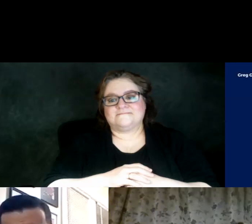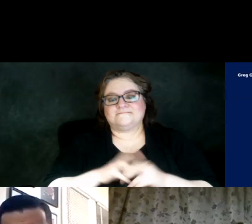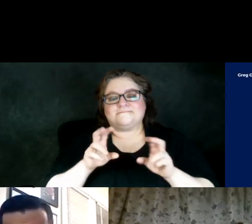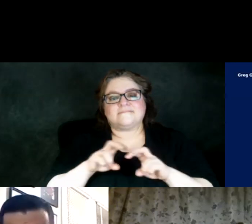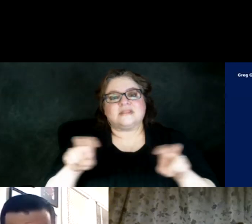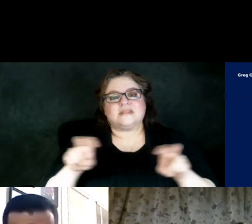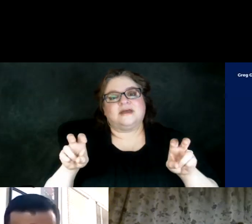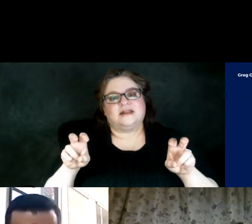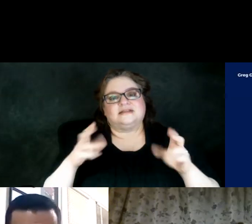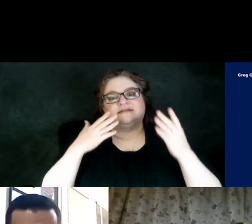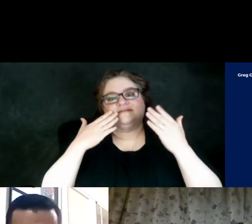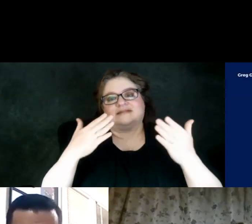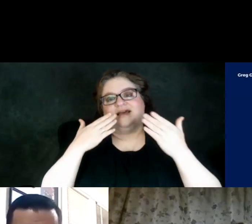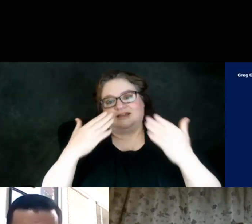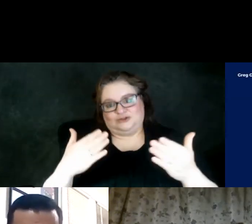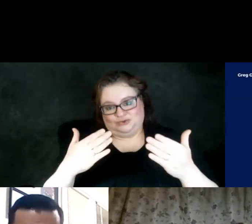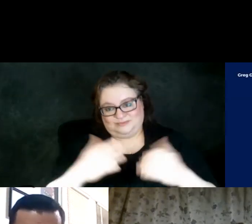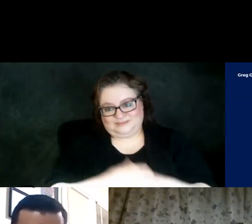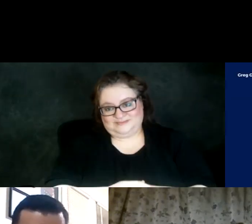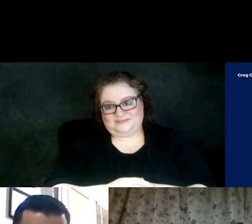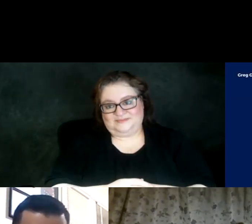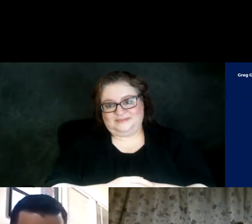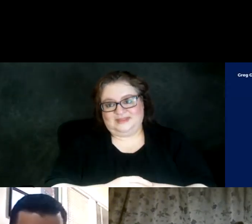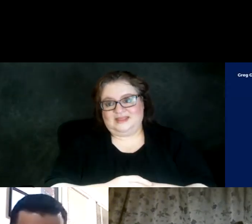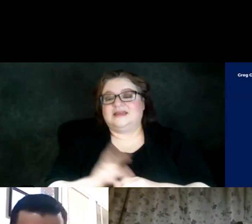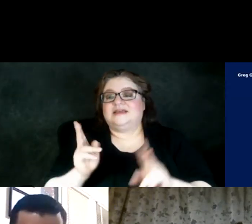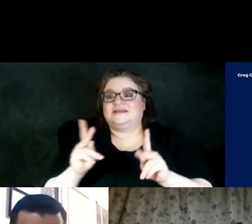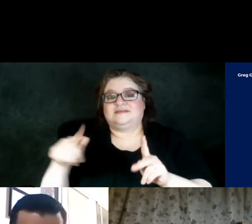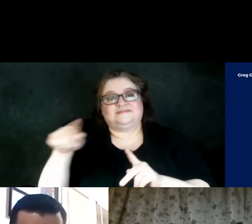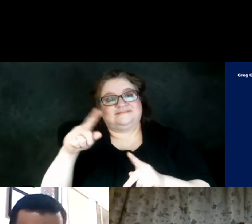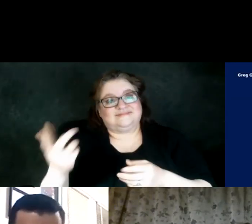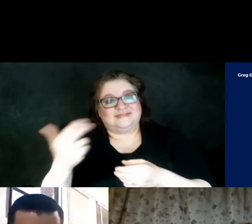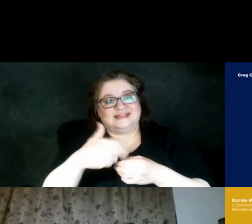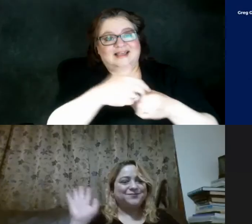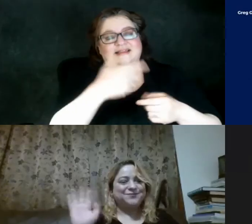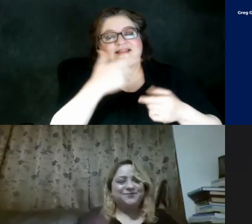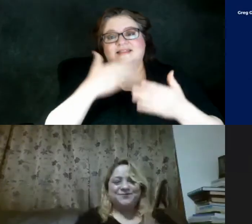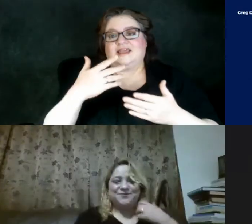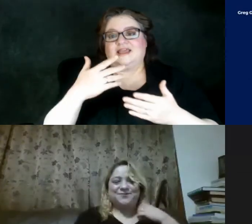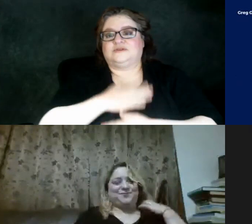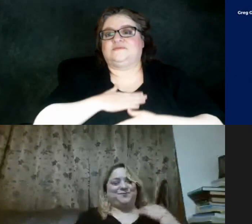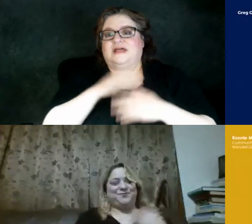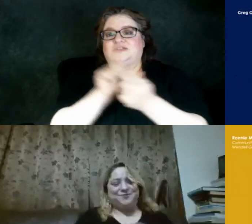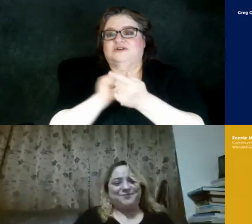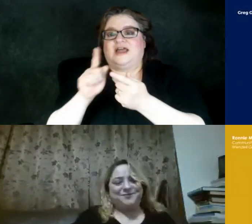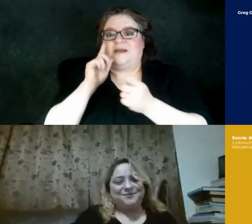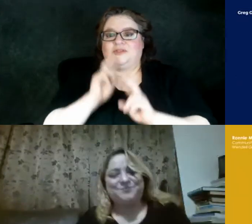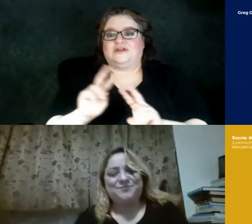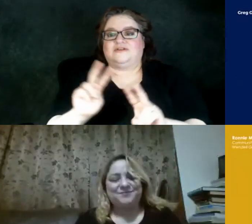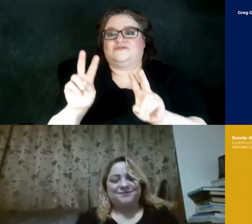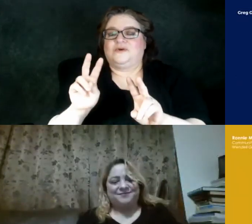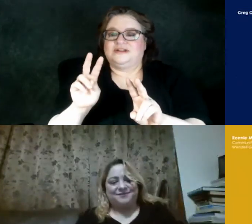Panelists, thank you. Attendees, thank you. It was a pleasure meeting you. I'm looking forward